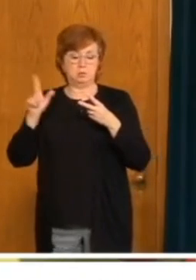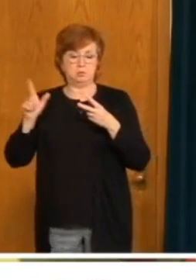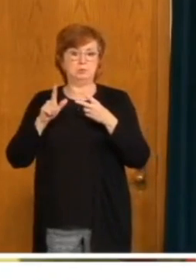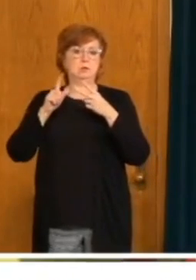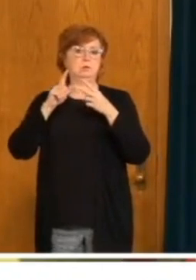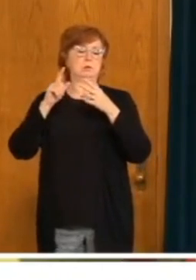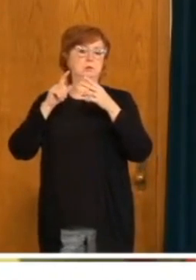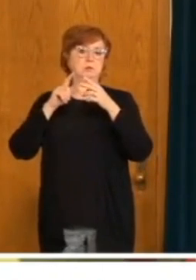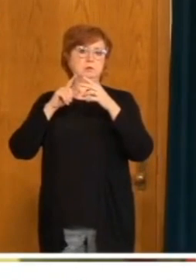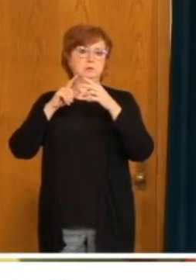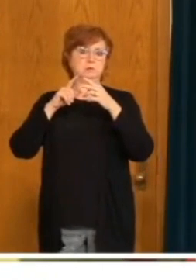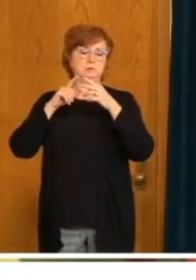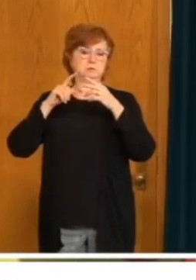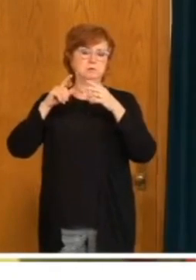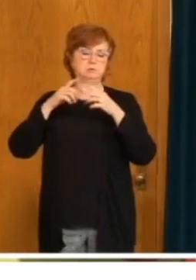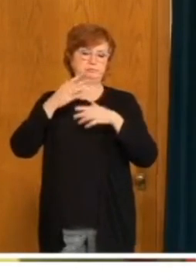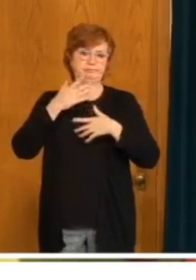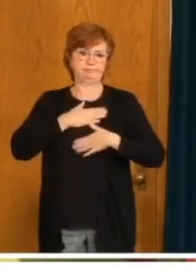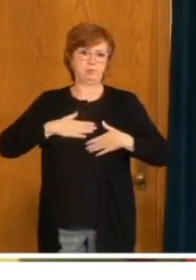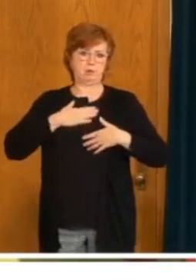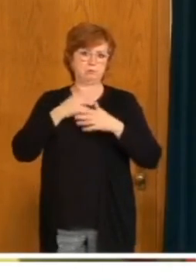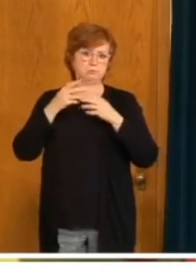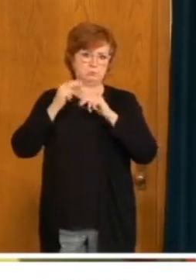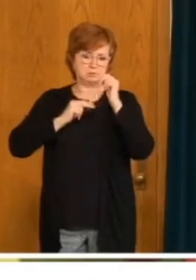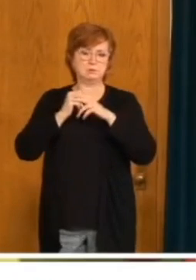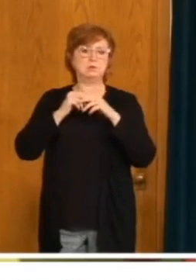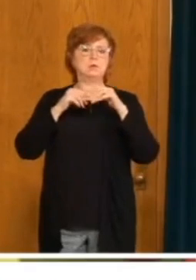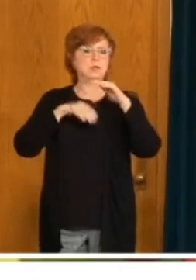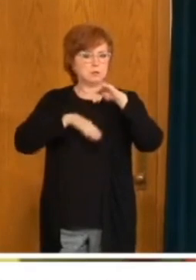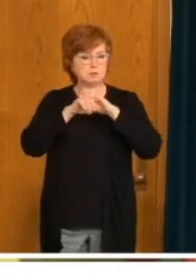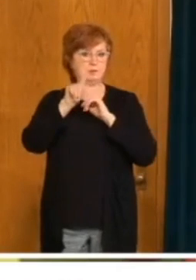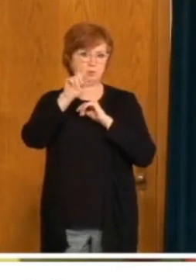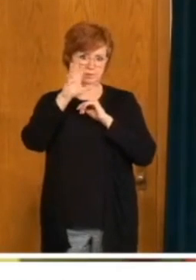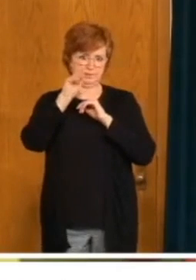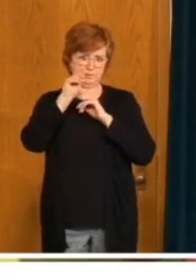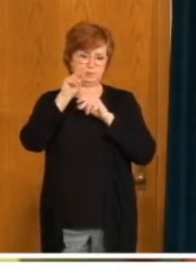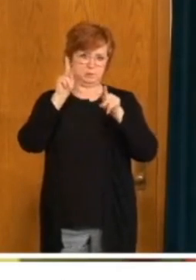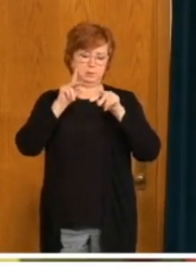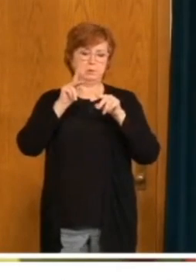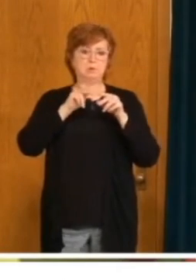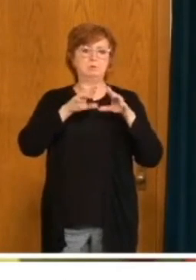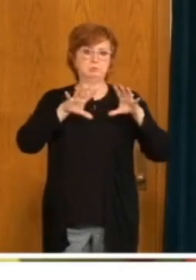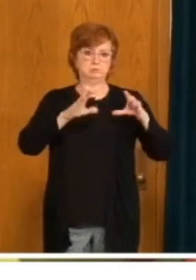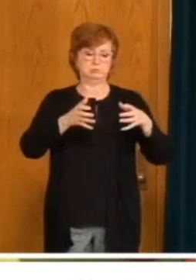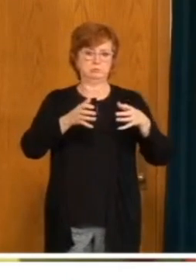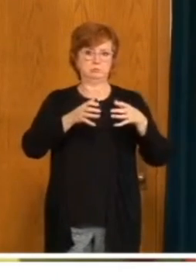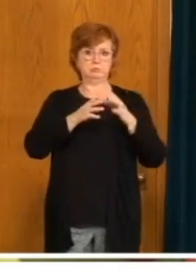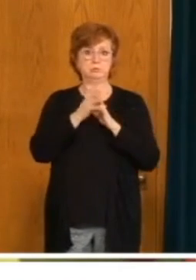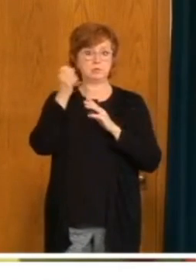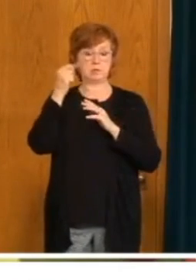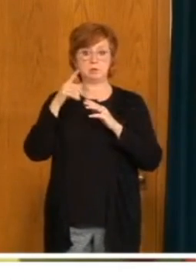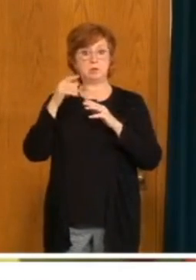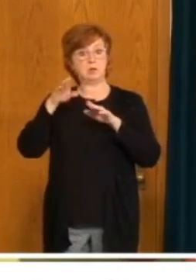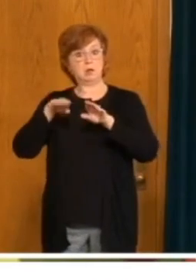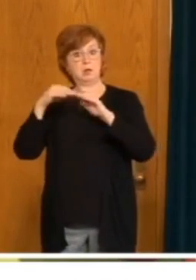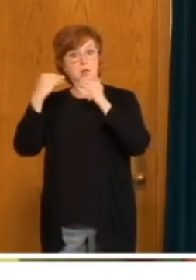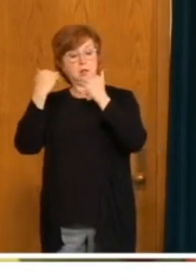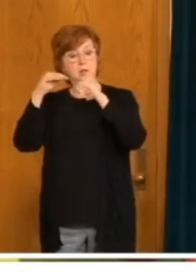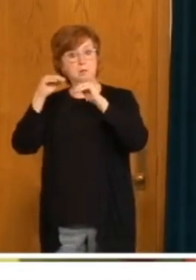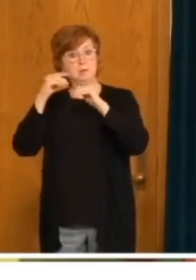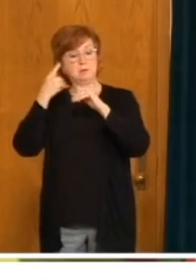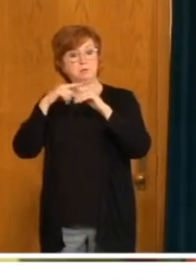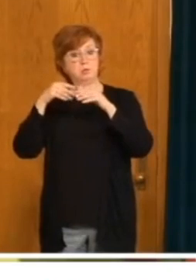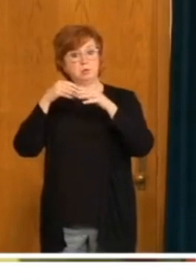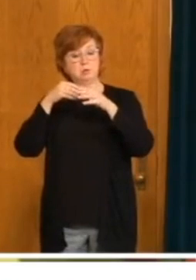recreational facilities as well will be covered by the 150-person limit. There will be no capacity limits in step two